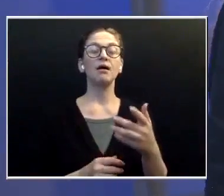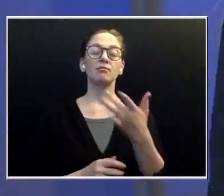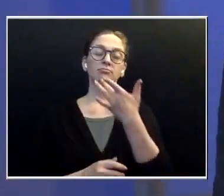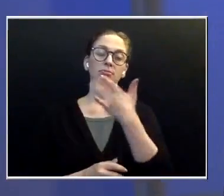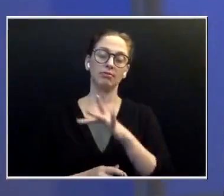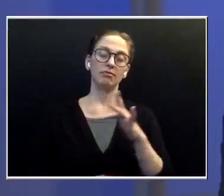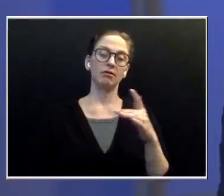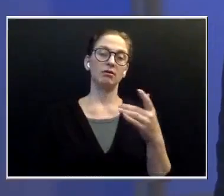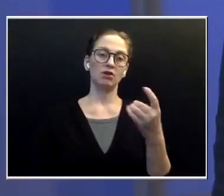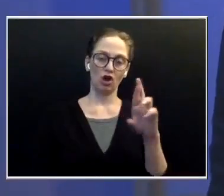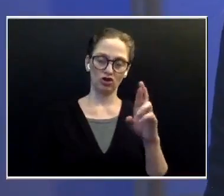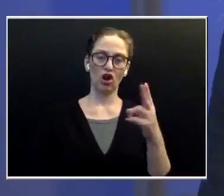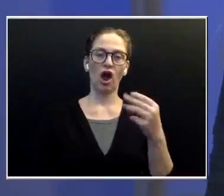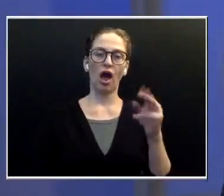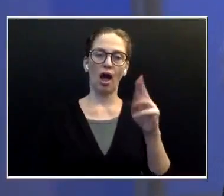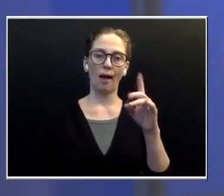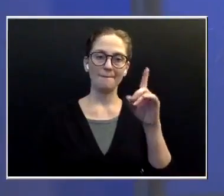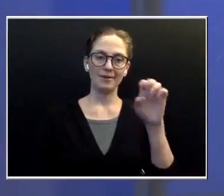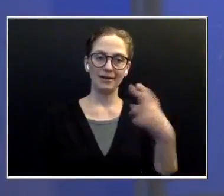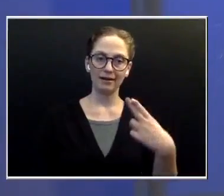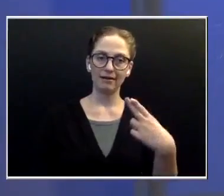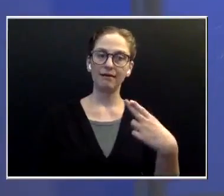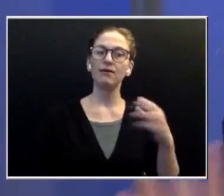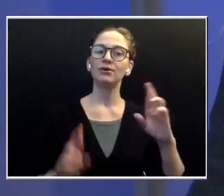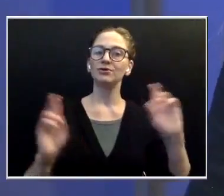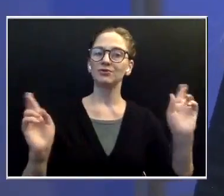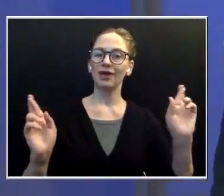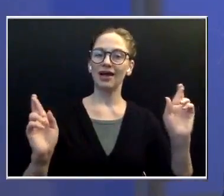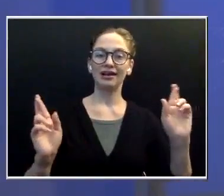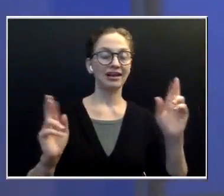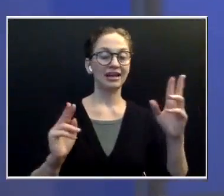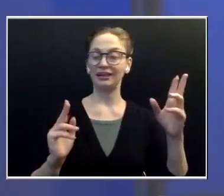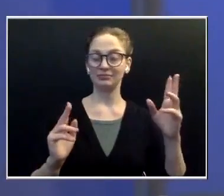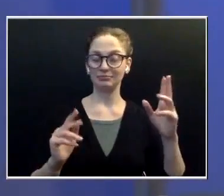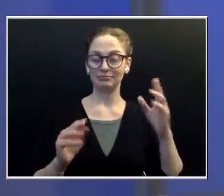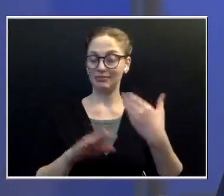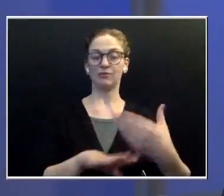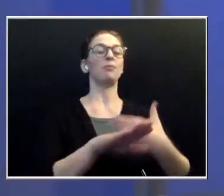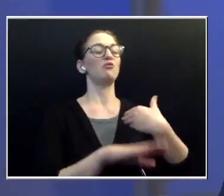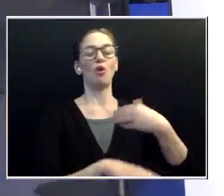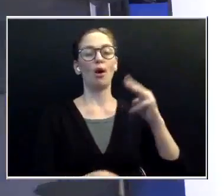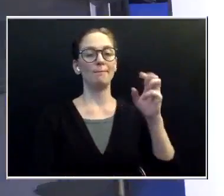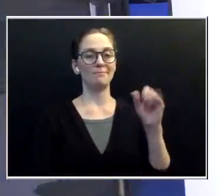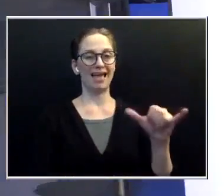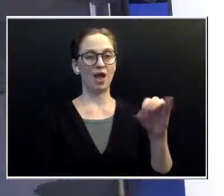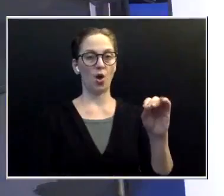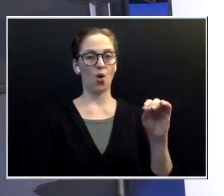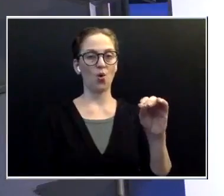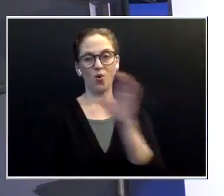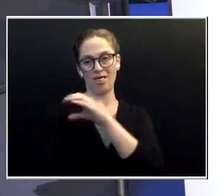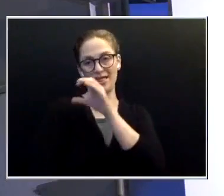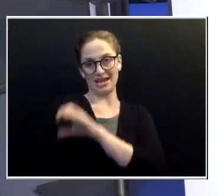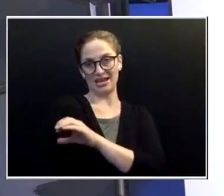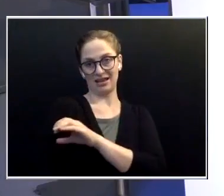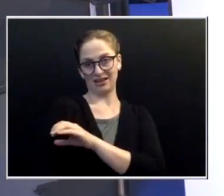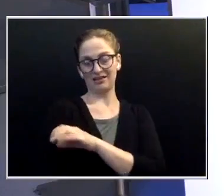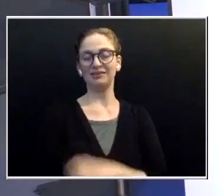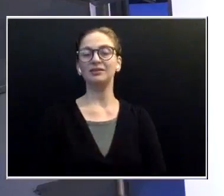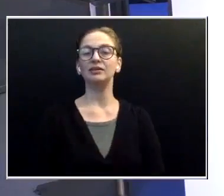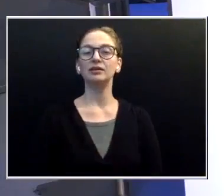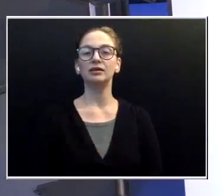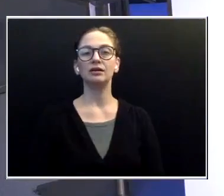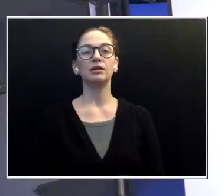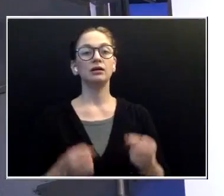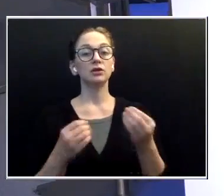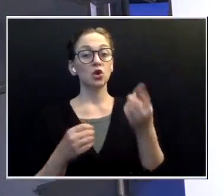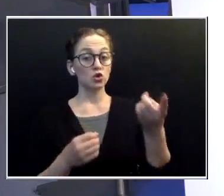ready to perform it before even Mayo Clinic was. So here you are waiting for one transplant. Then kidney